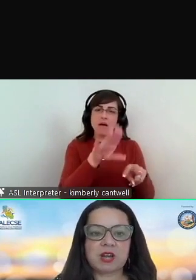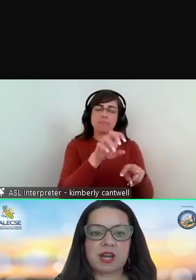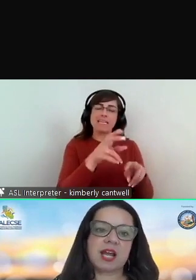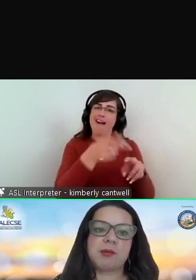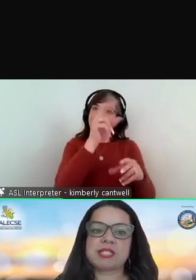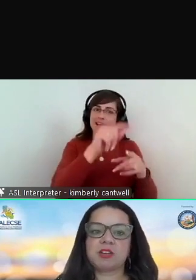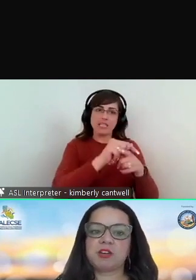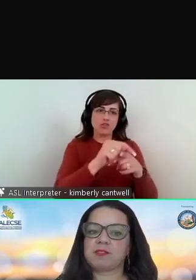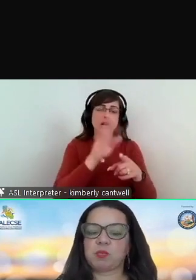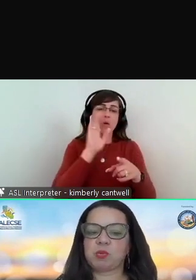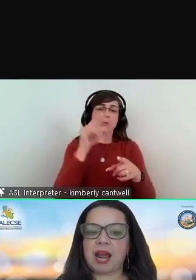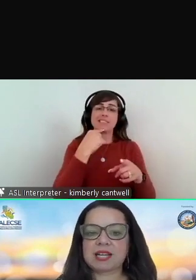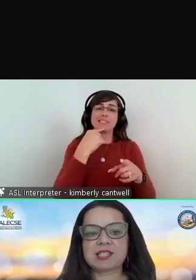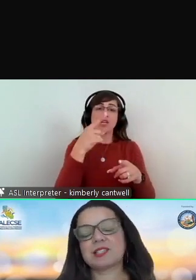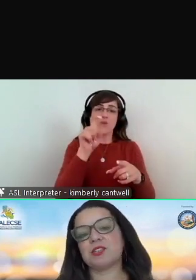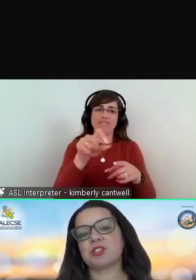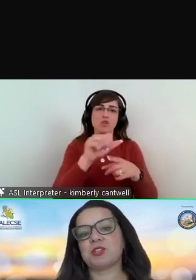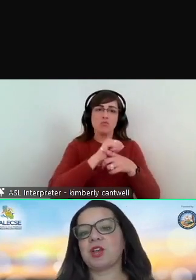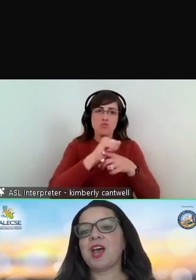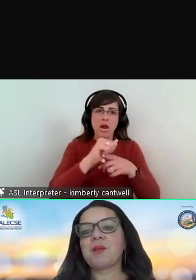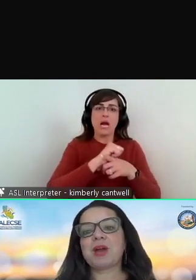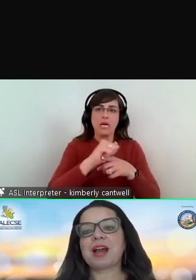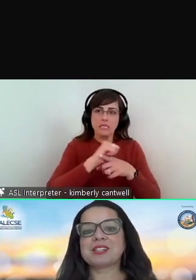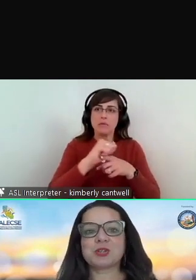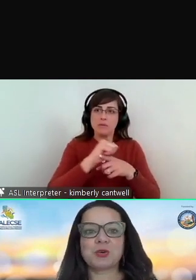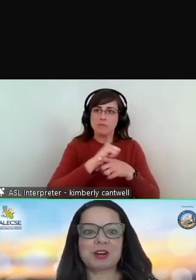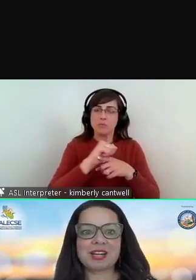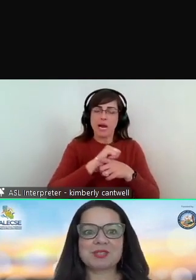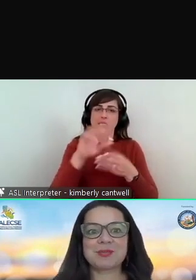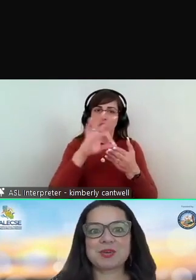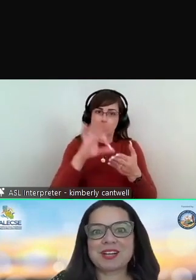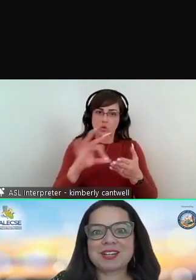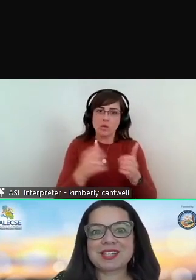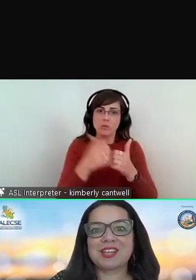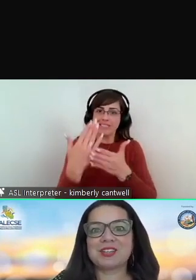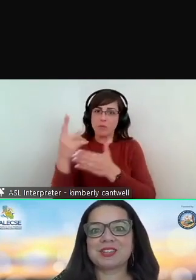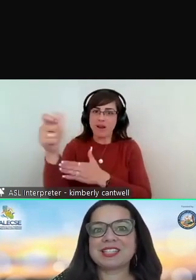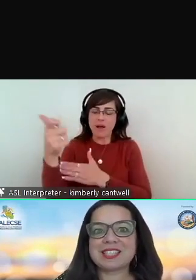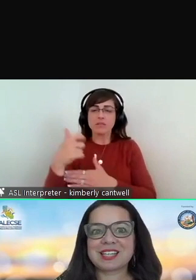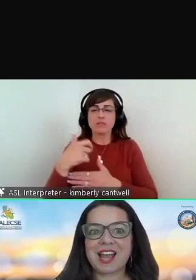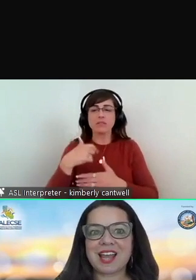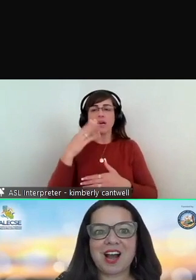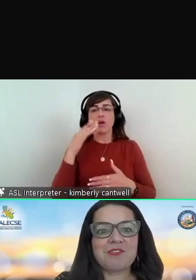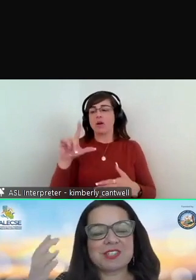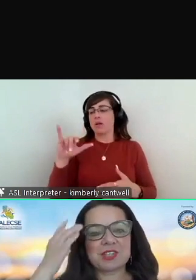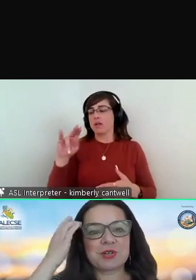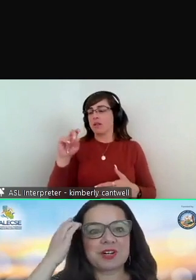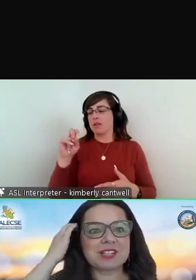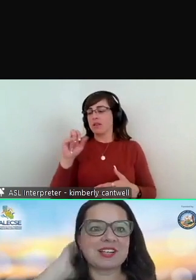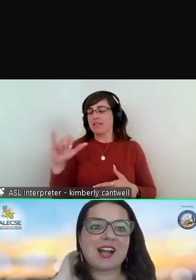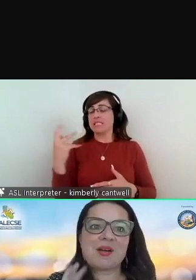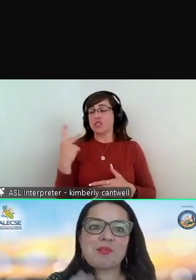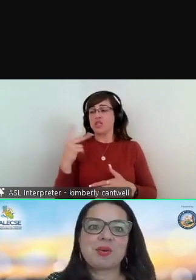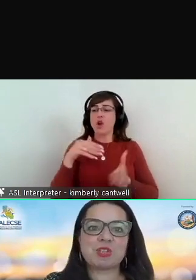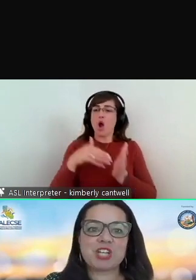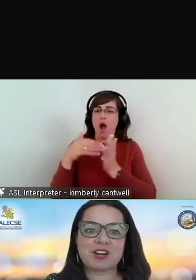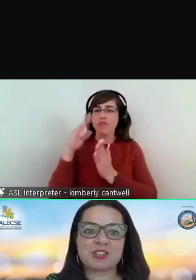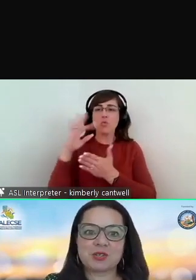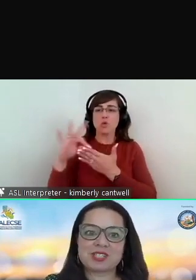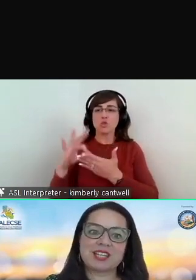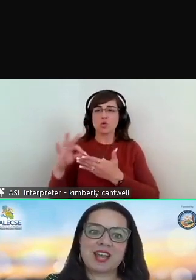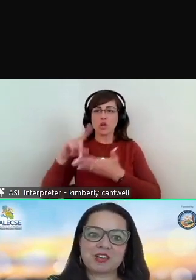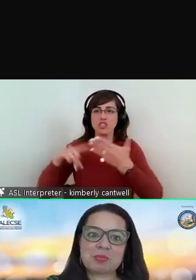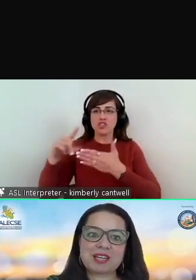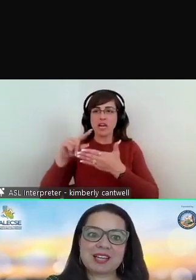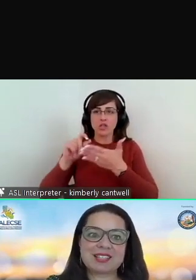highly trained. I would say you have to practice. You should practice scoring with someone else. Lindsay and I often scored and would check our